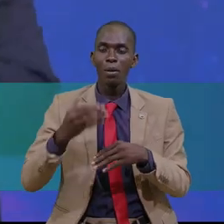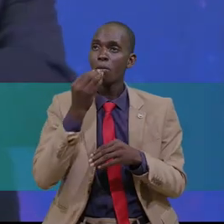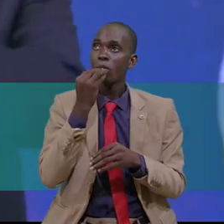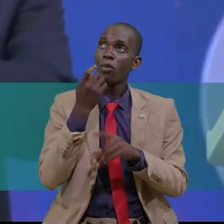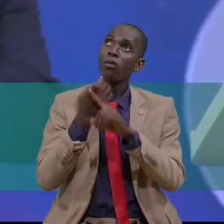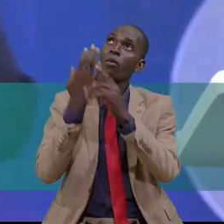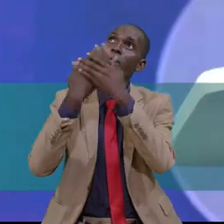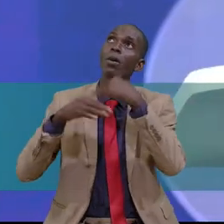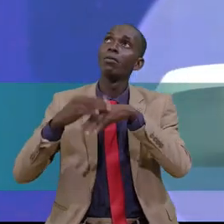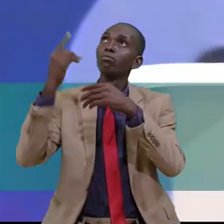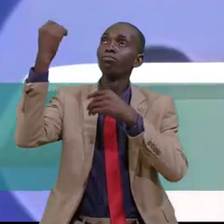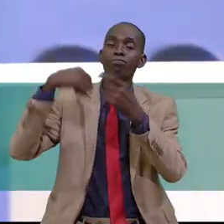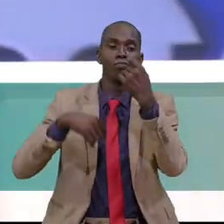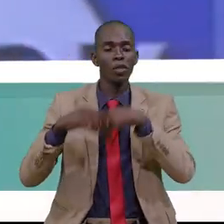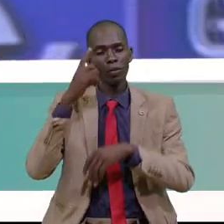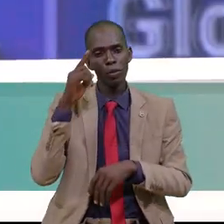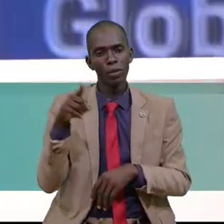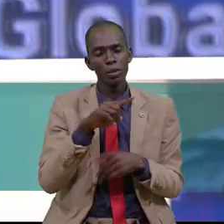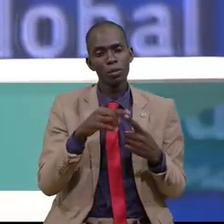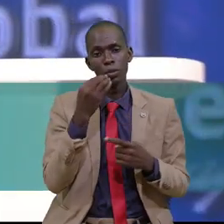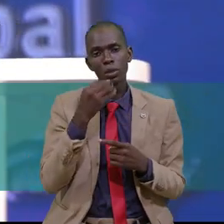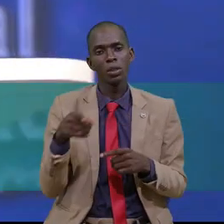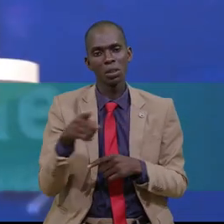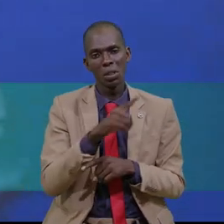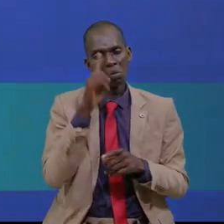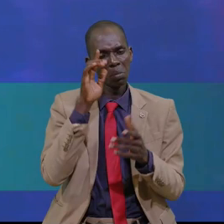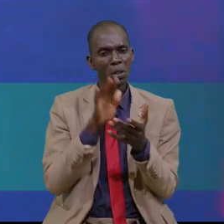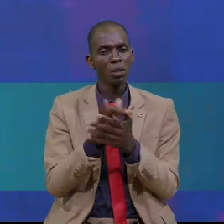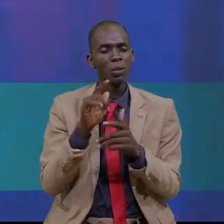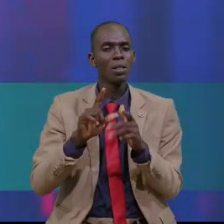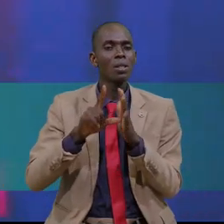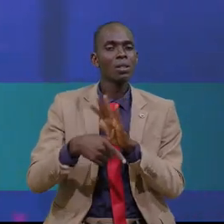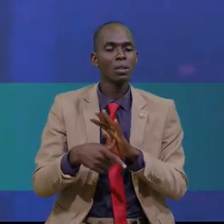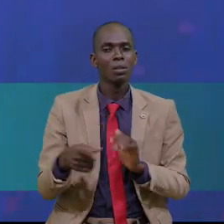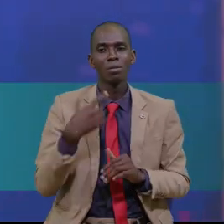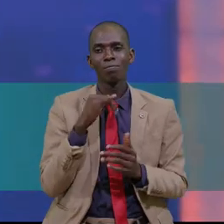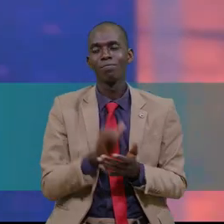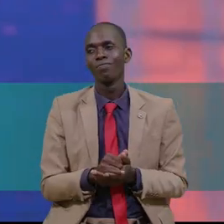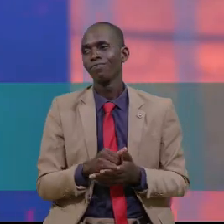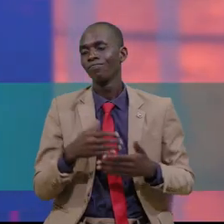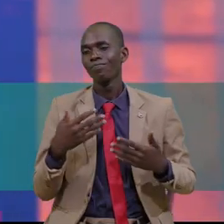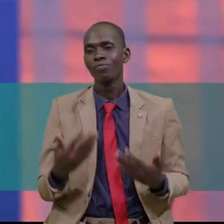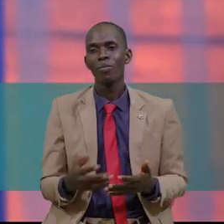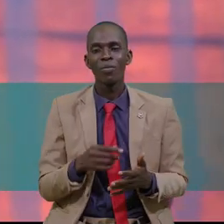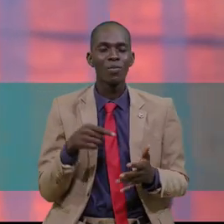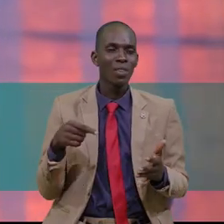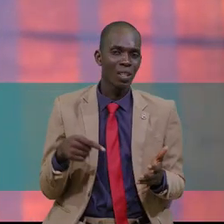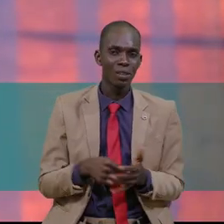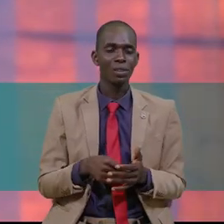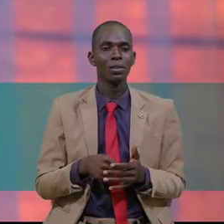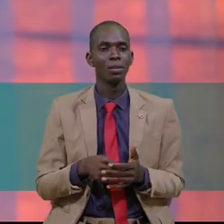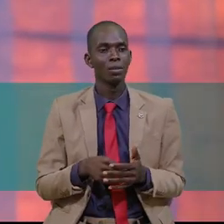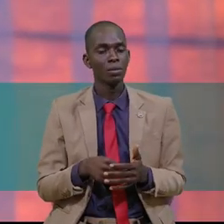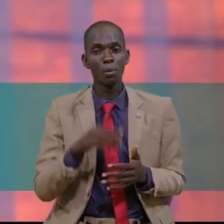they believed. But then later they said, this manna, they despised the manna.